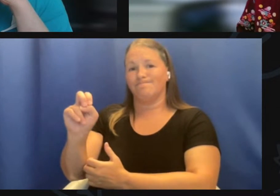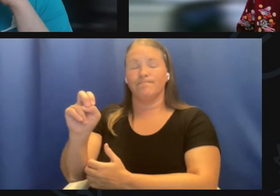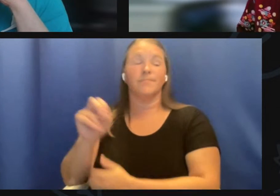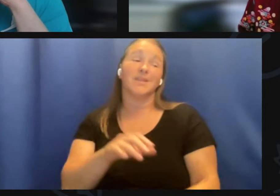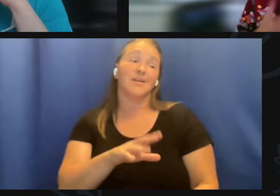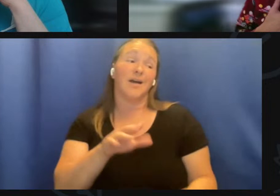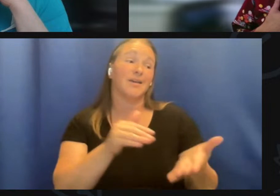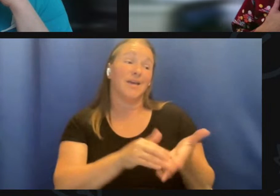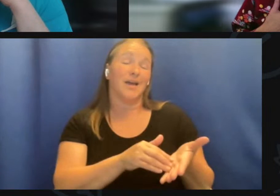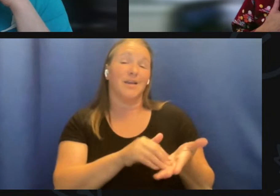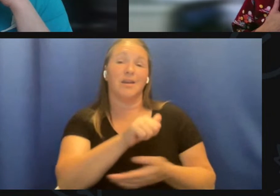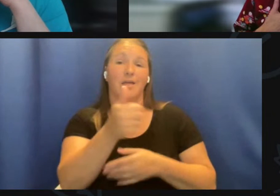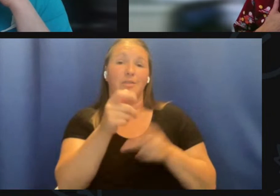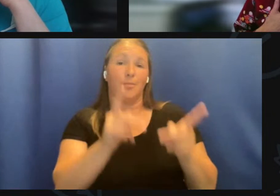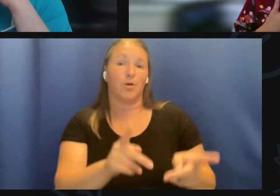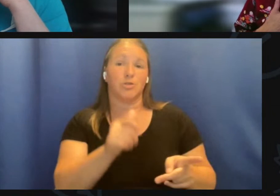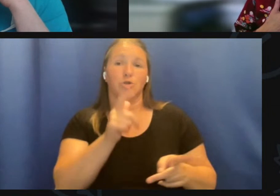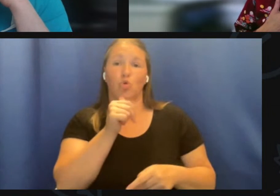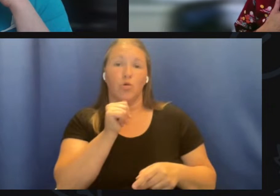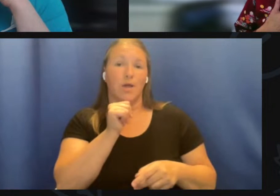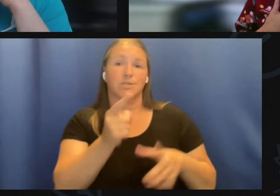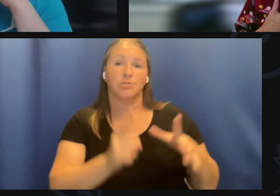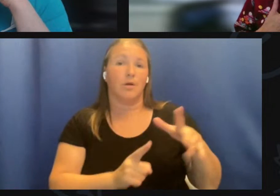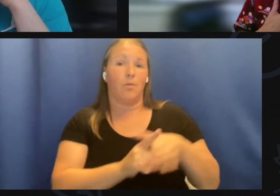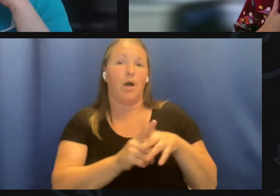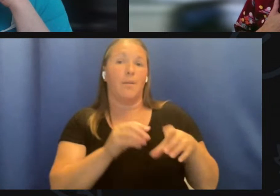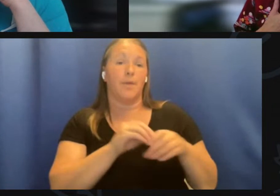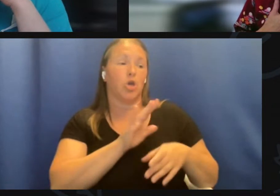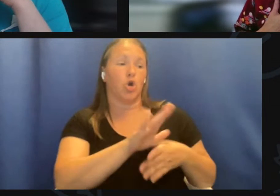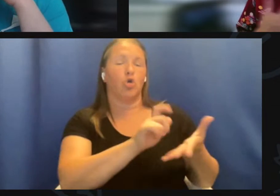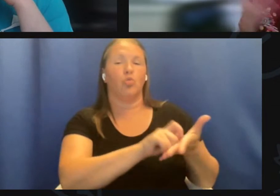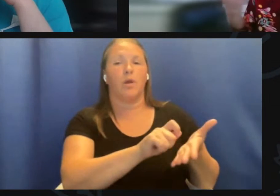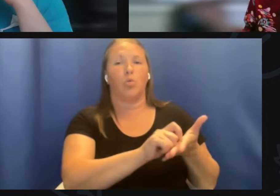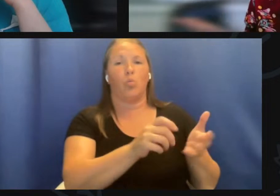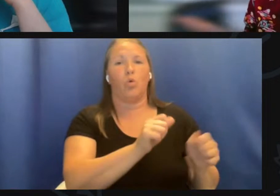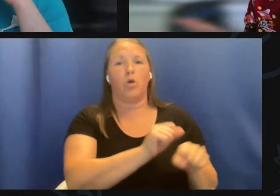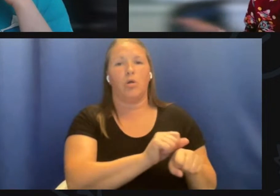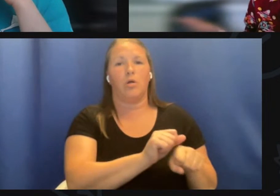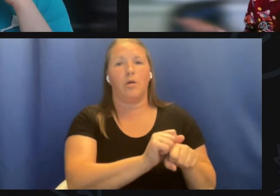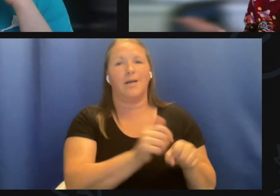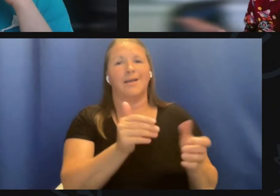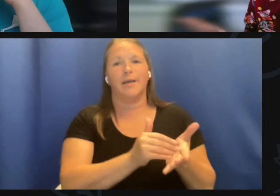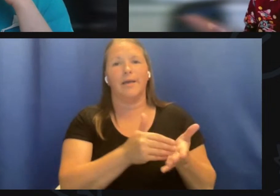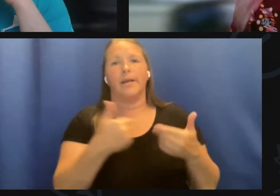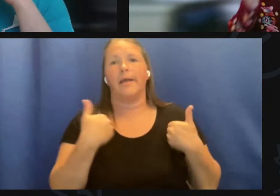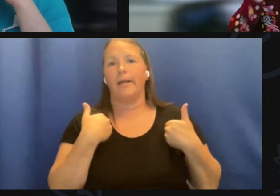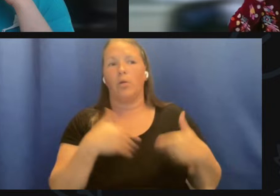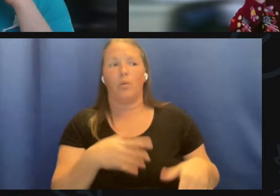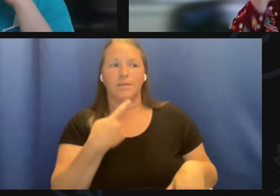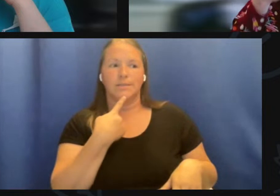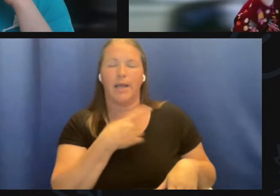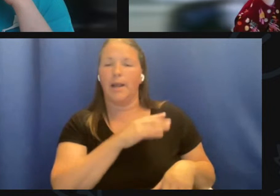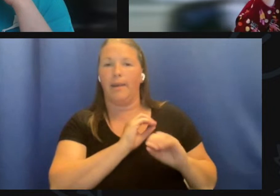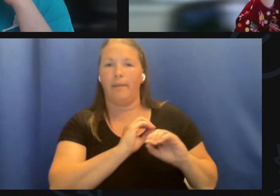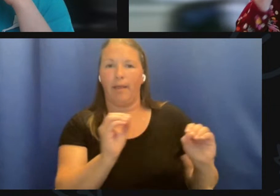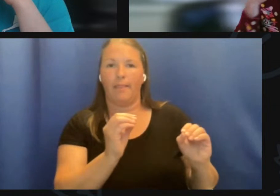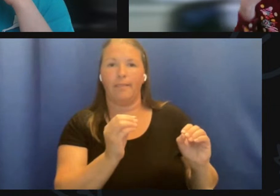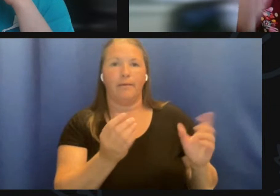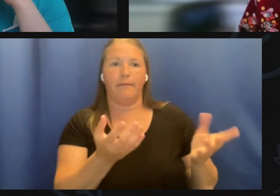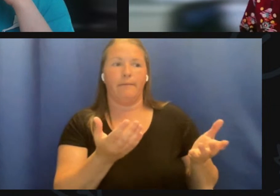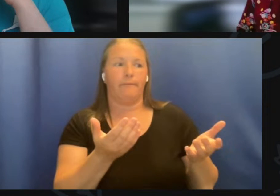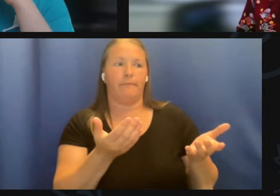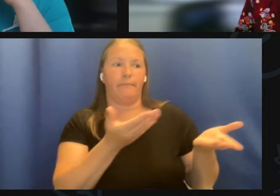But again, I don't want to say that nothing exists because things always can materialize. But again,